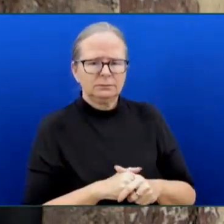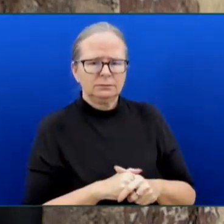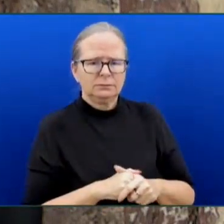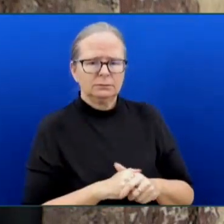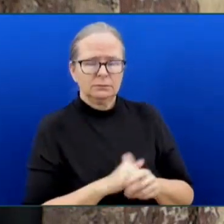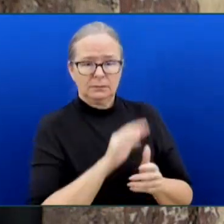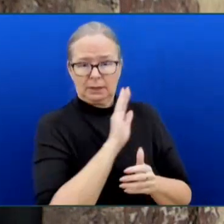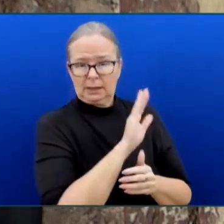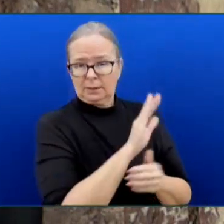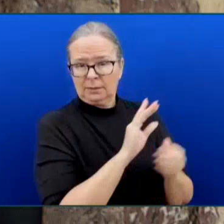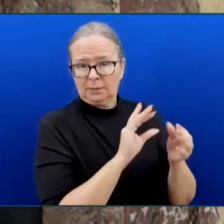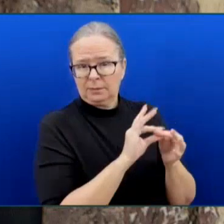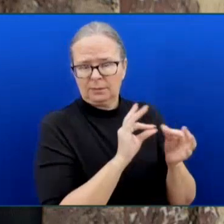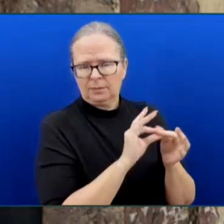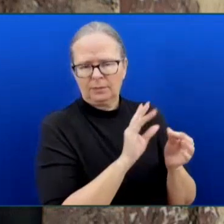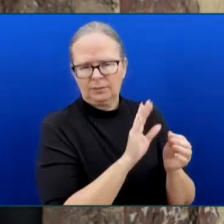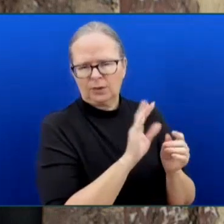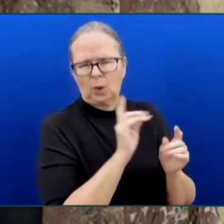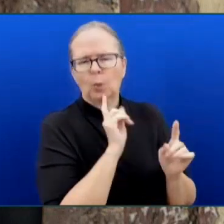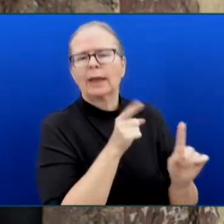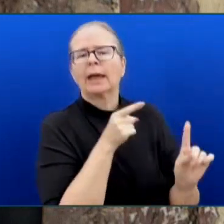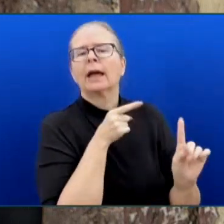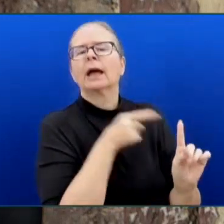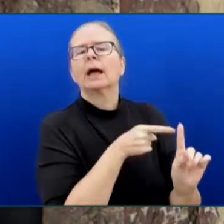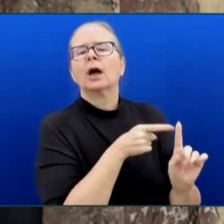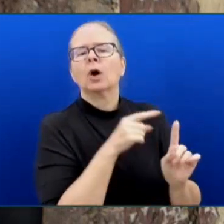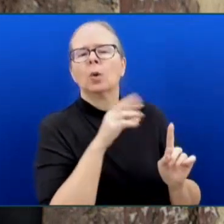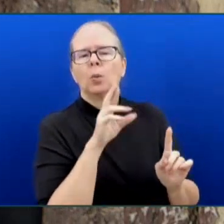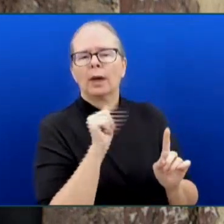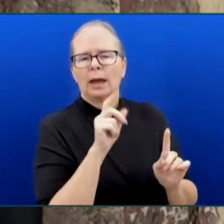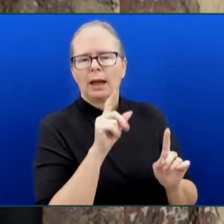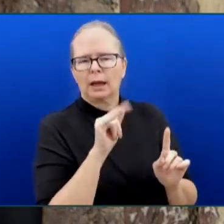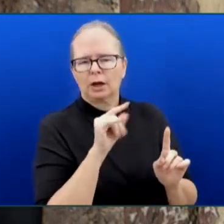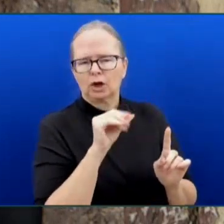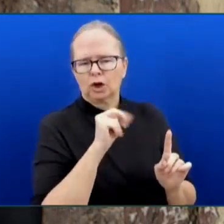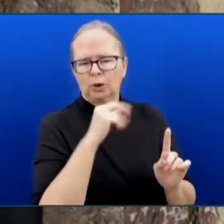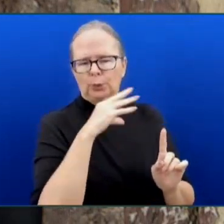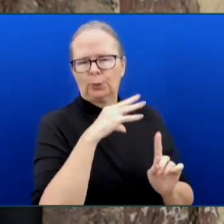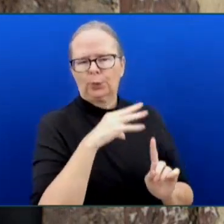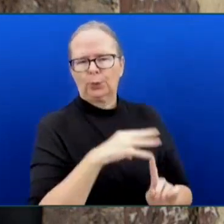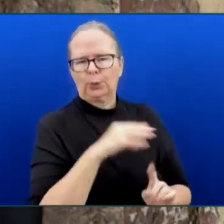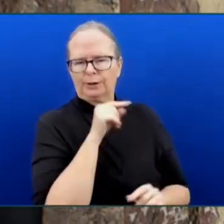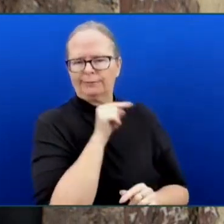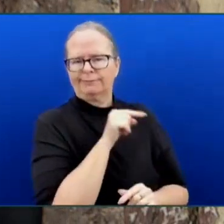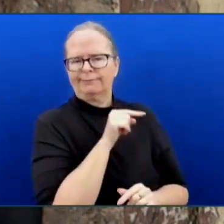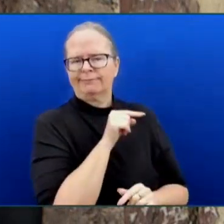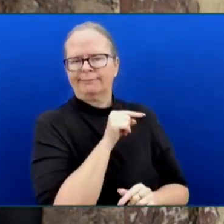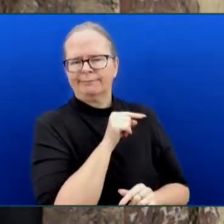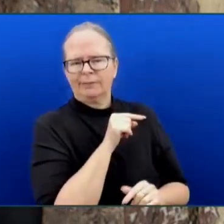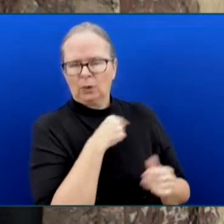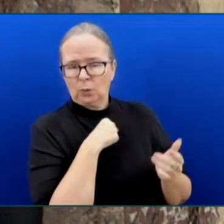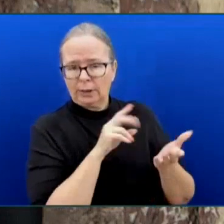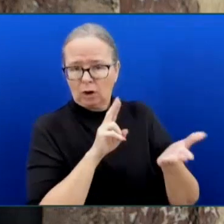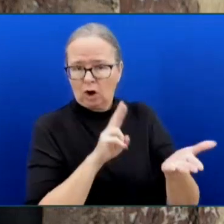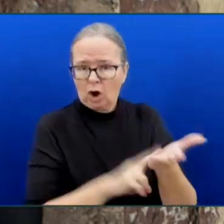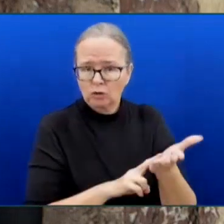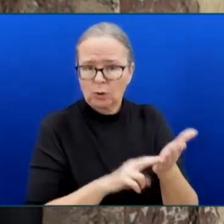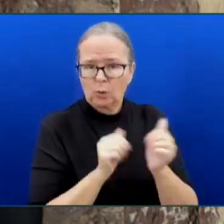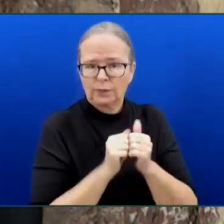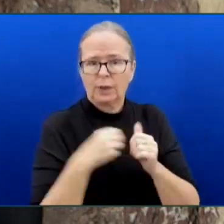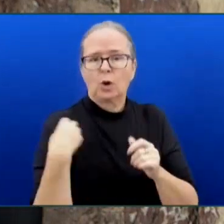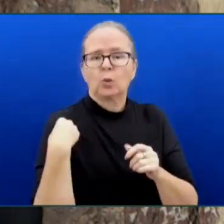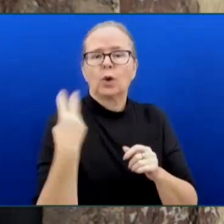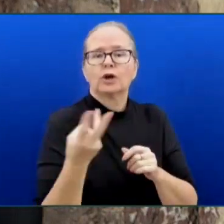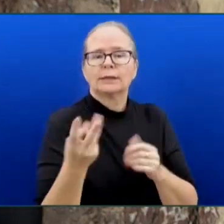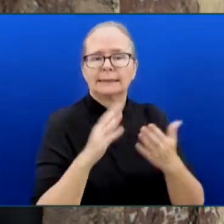contracted with facilities in Bellingham because, well, we're doing, I think, a very significant and important investment